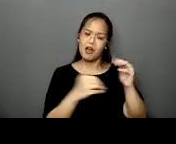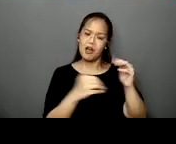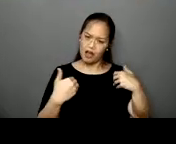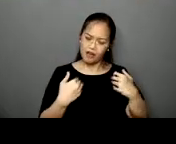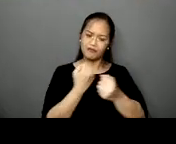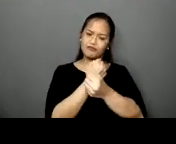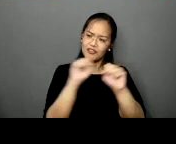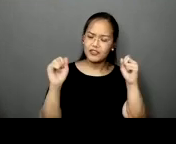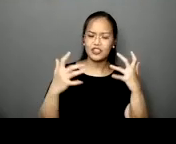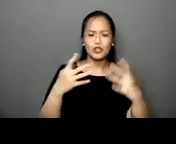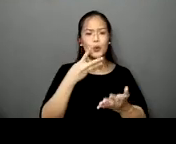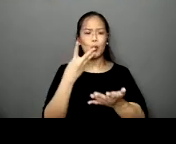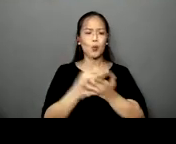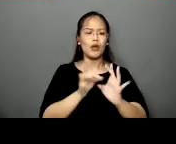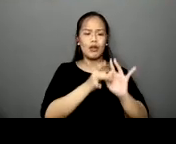safety, well-being,